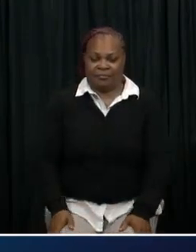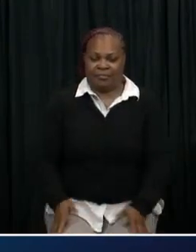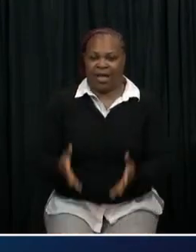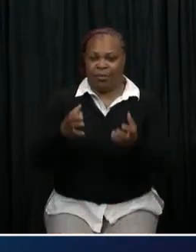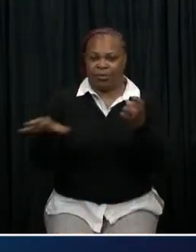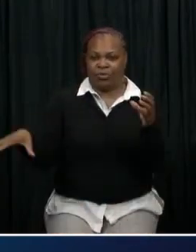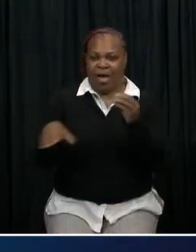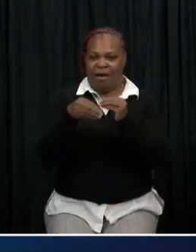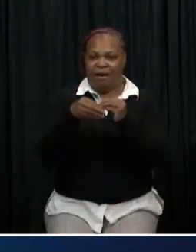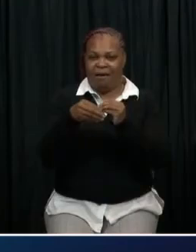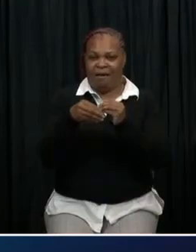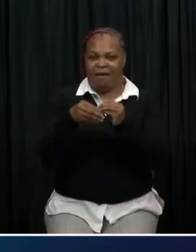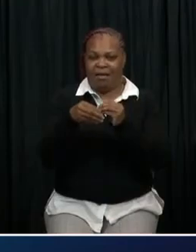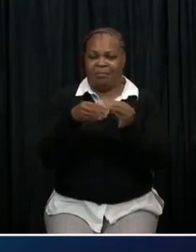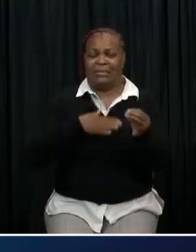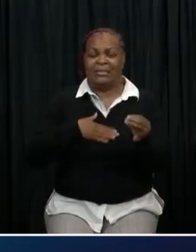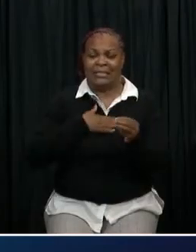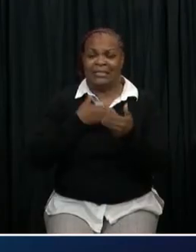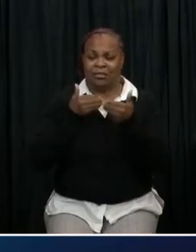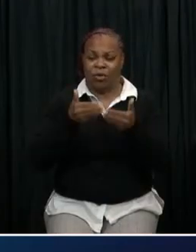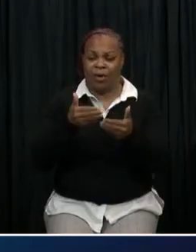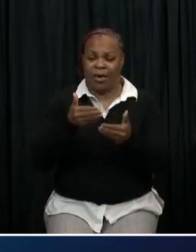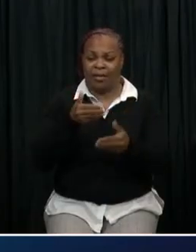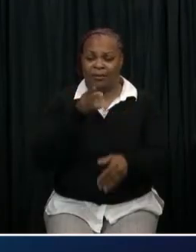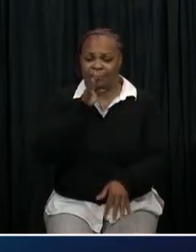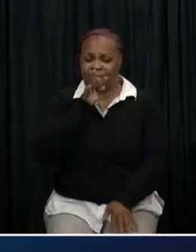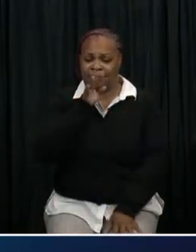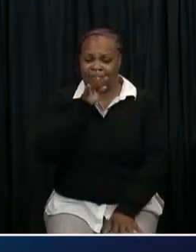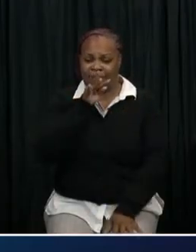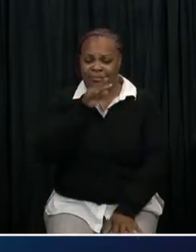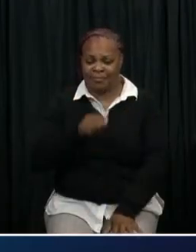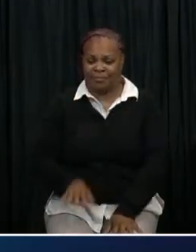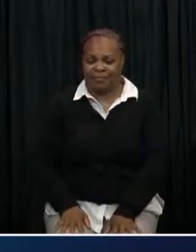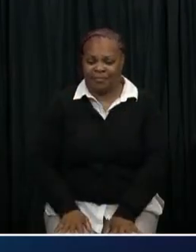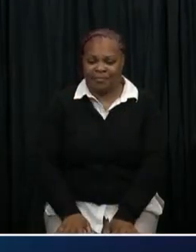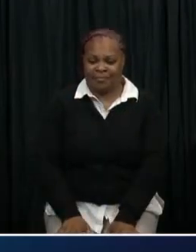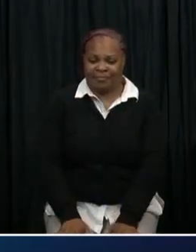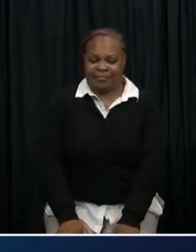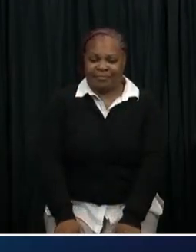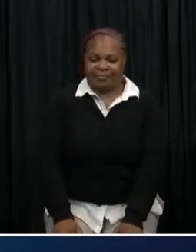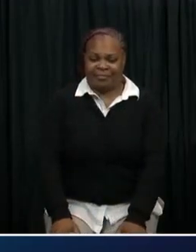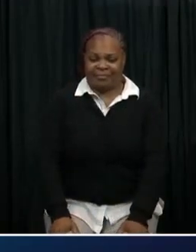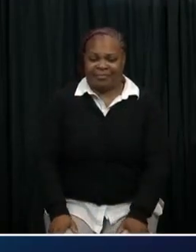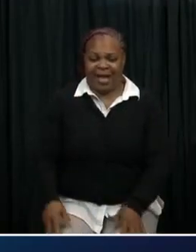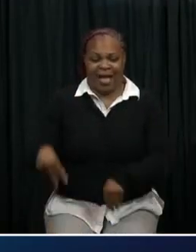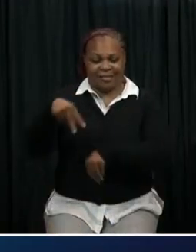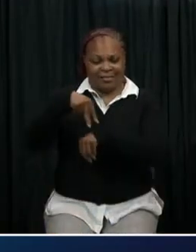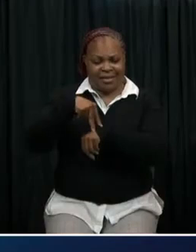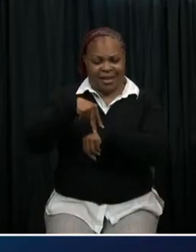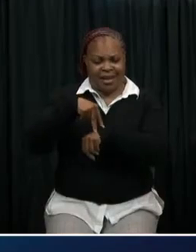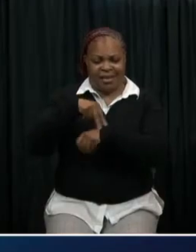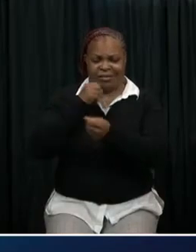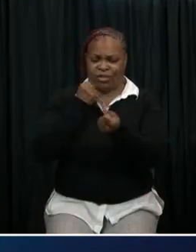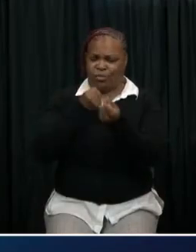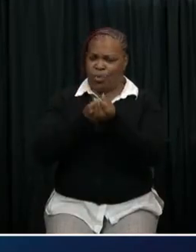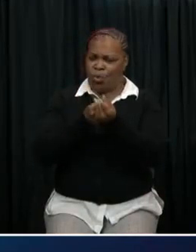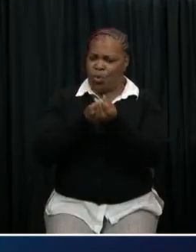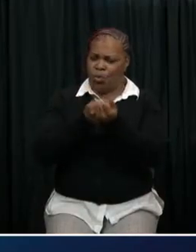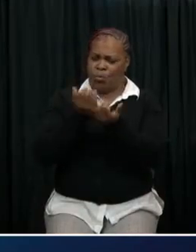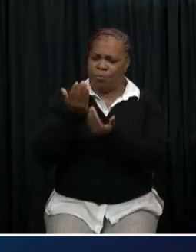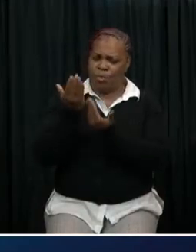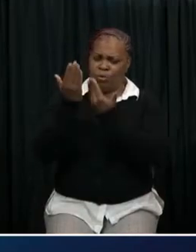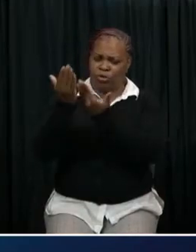to please speak, Sister Diana. Thank you. I stand in support of this motion as